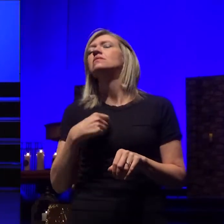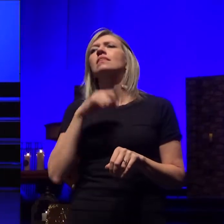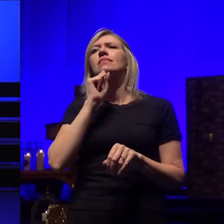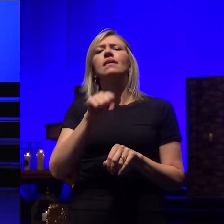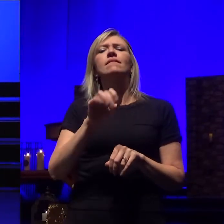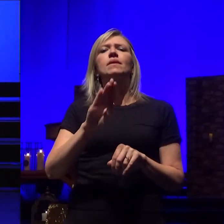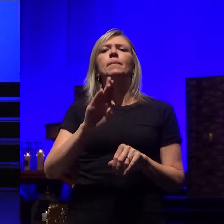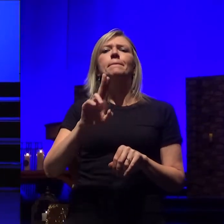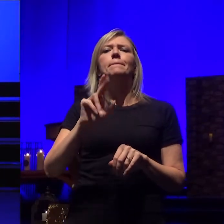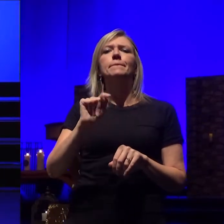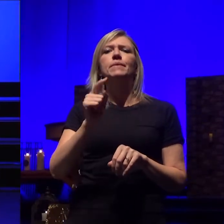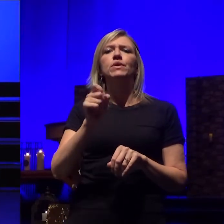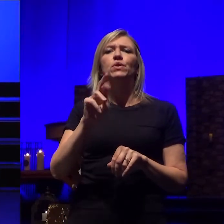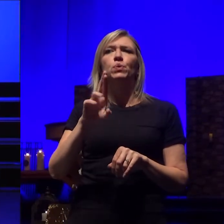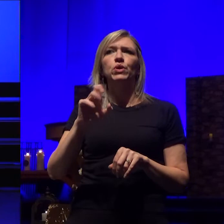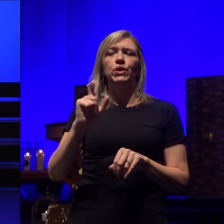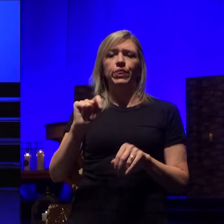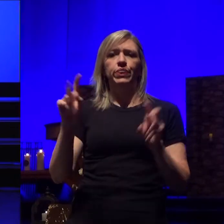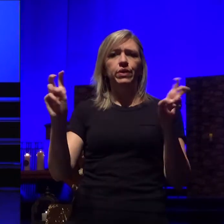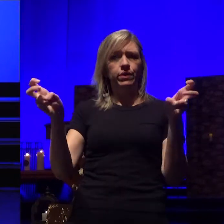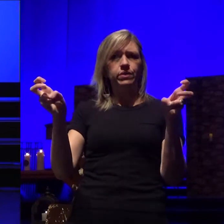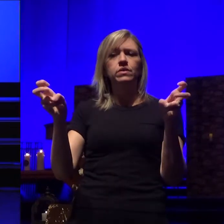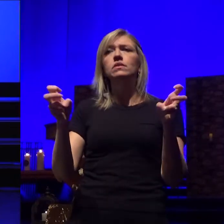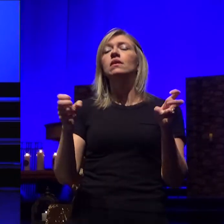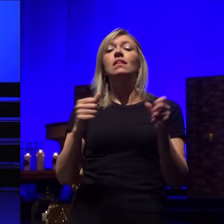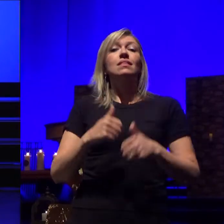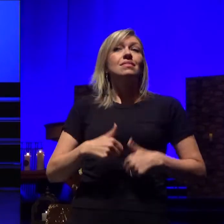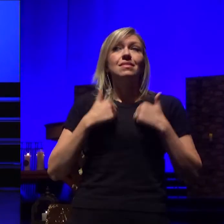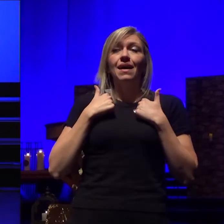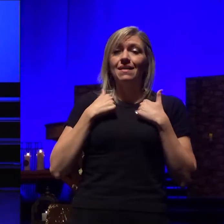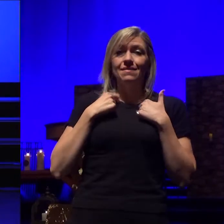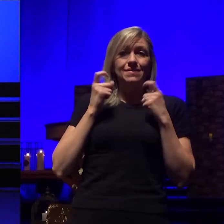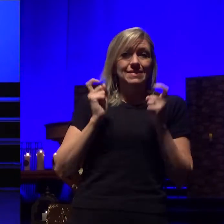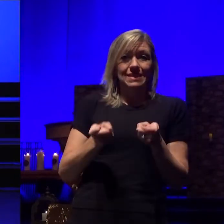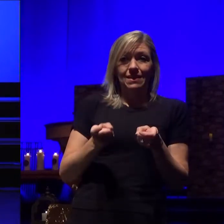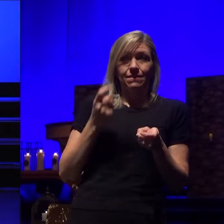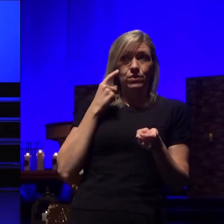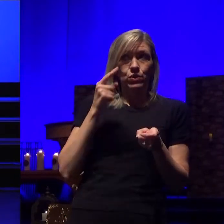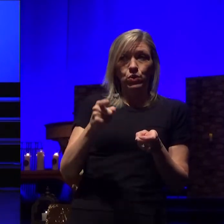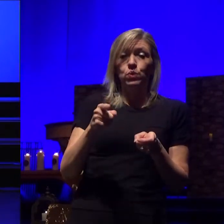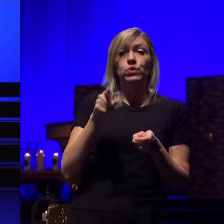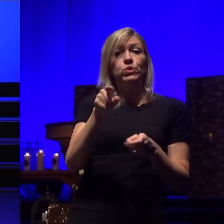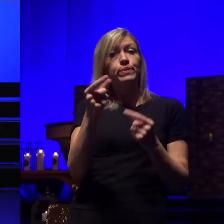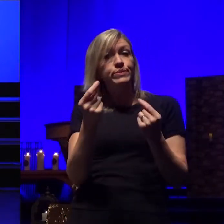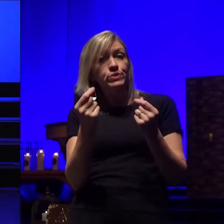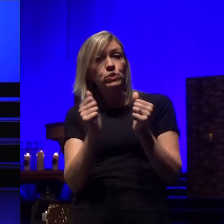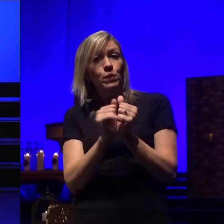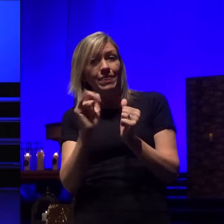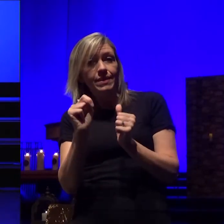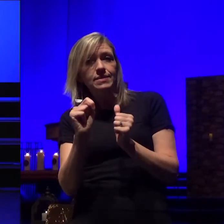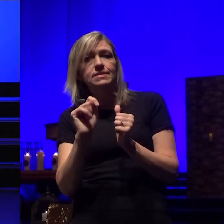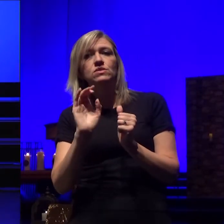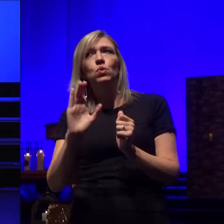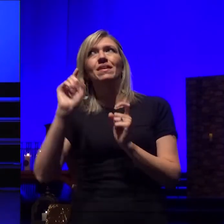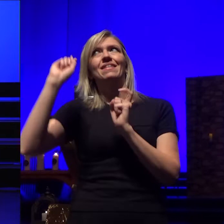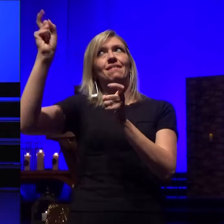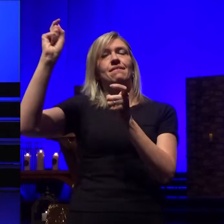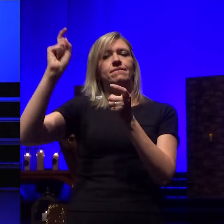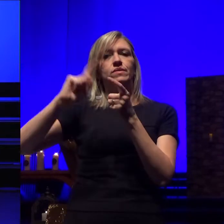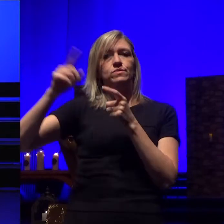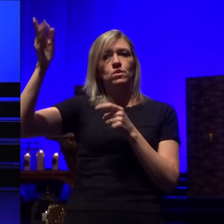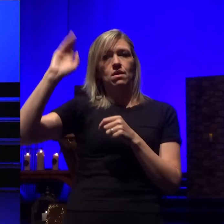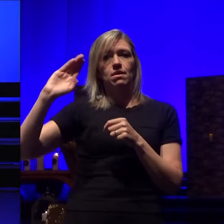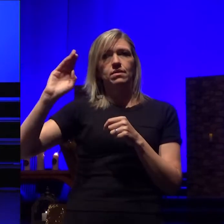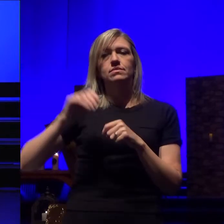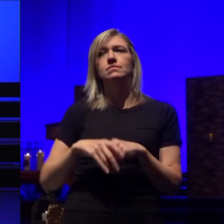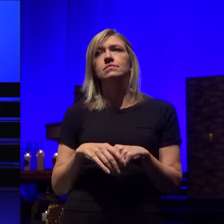said, "Life is God's gift to you. What you do with it is your gift to God." How blessed